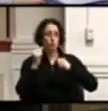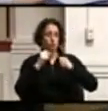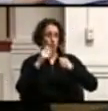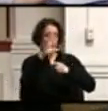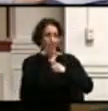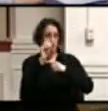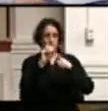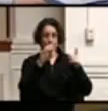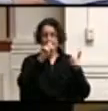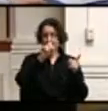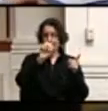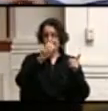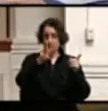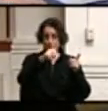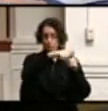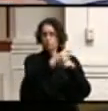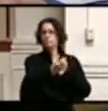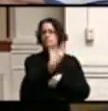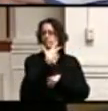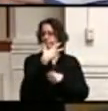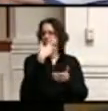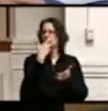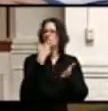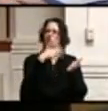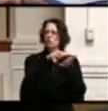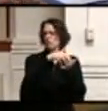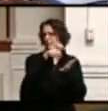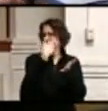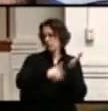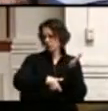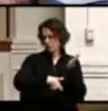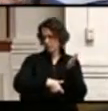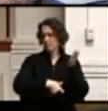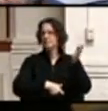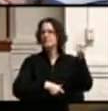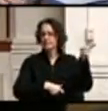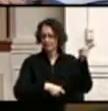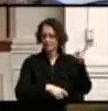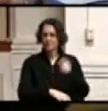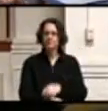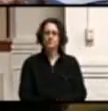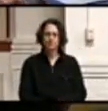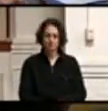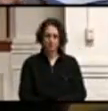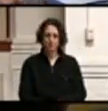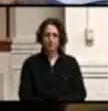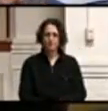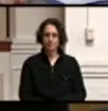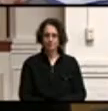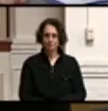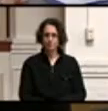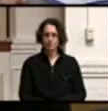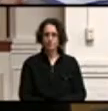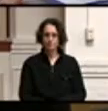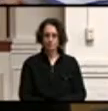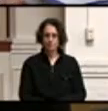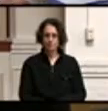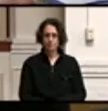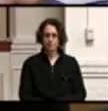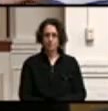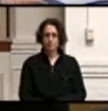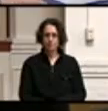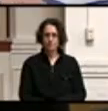DEW, indicating that the plans that Ray will be showing us shortly, plans in 3D, I think you brought your